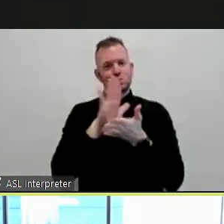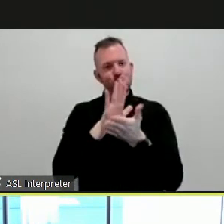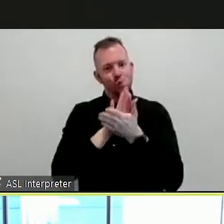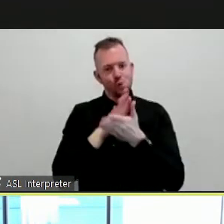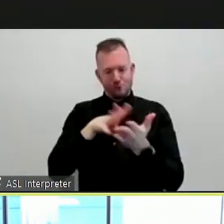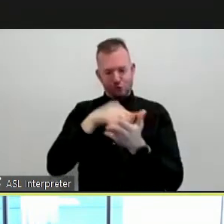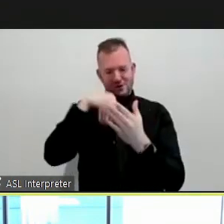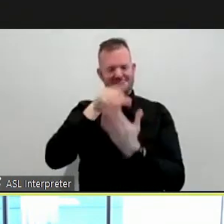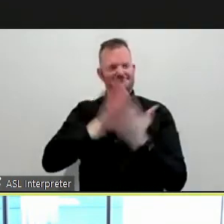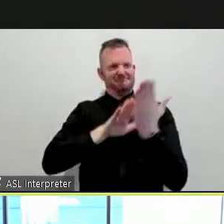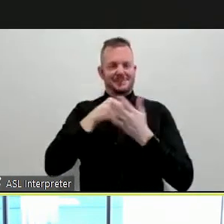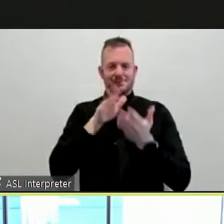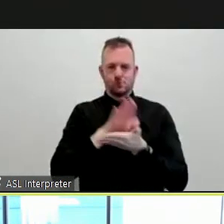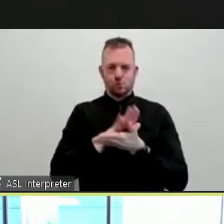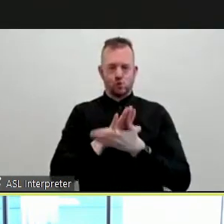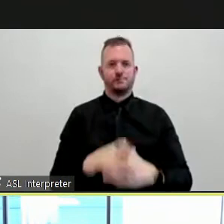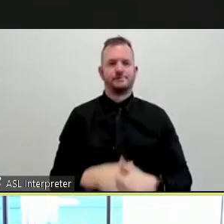please.